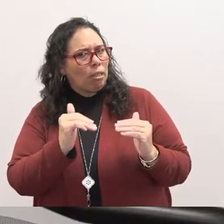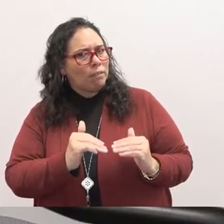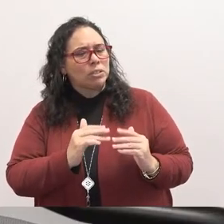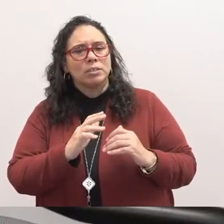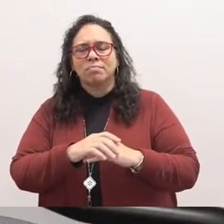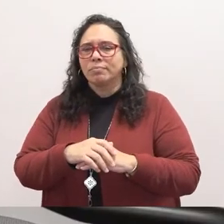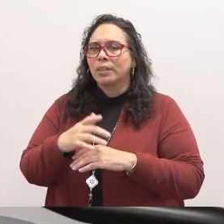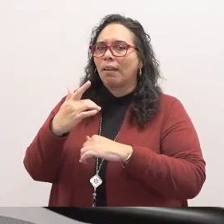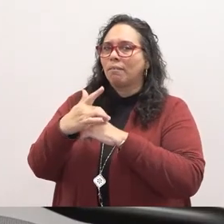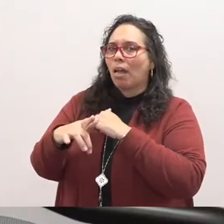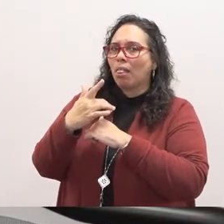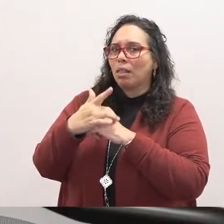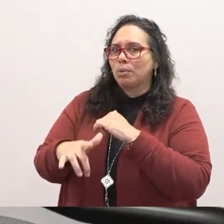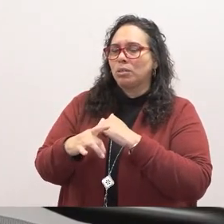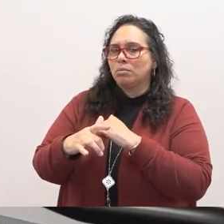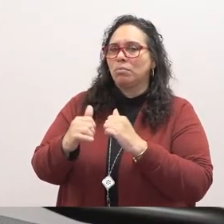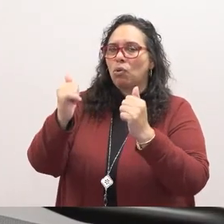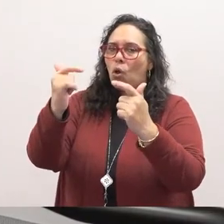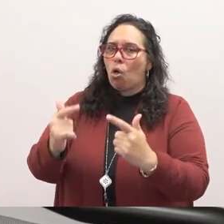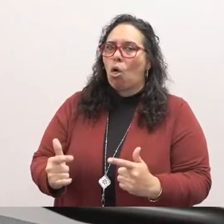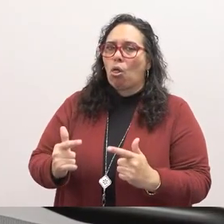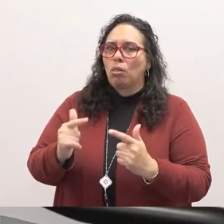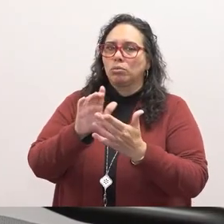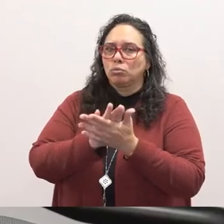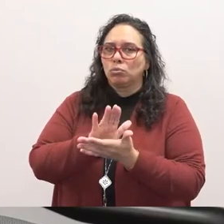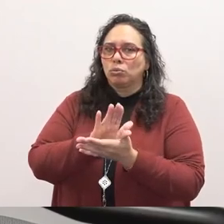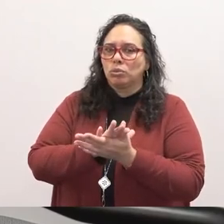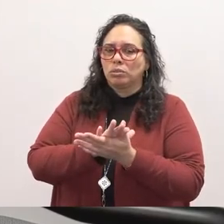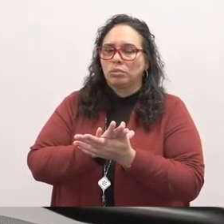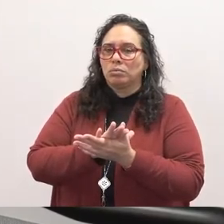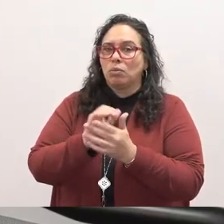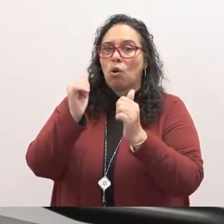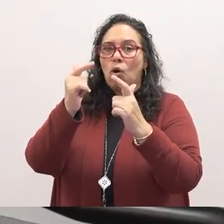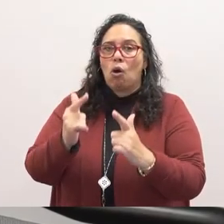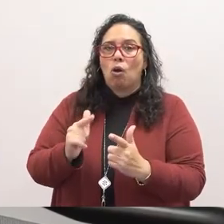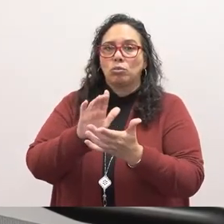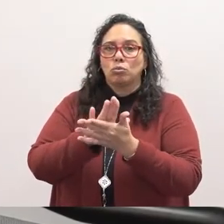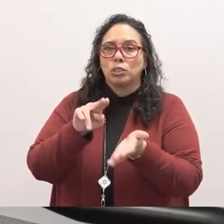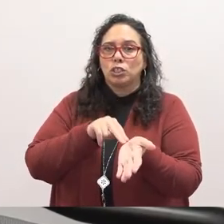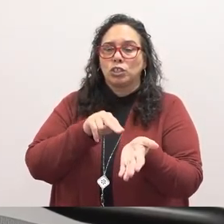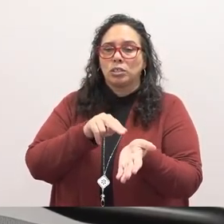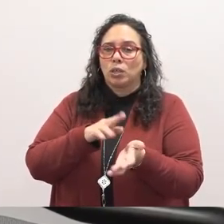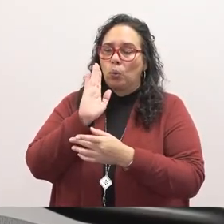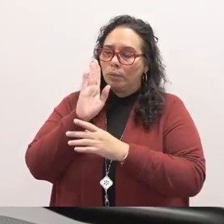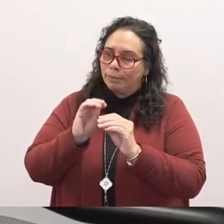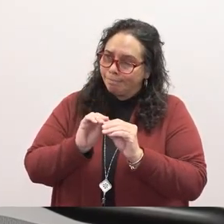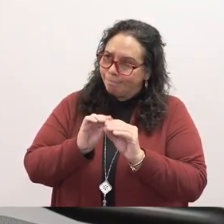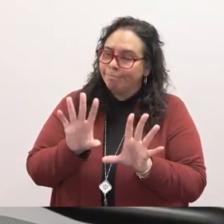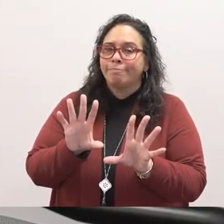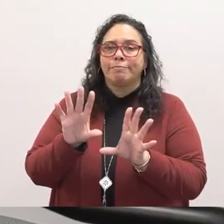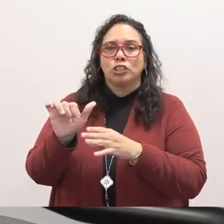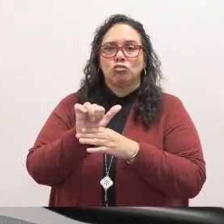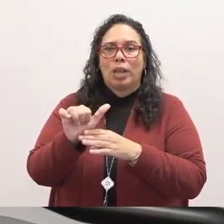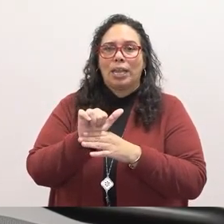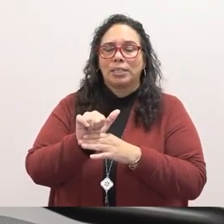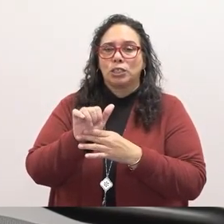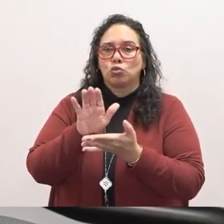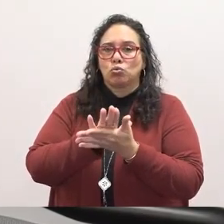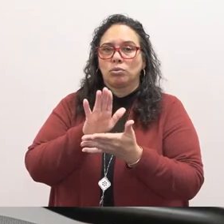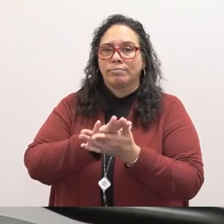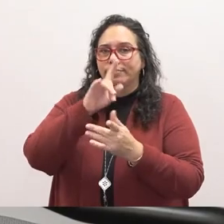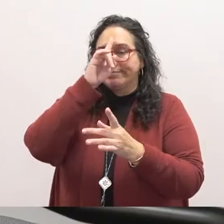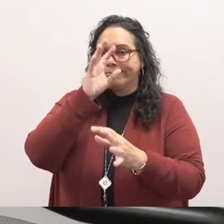making it available to all schools. All school nurses will be explicitly trained, and then schools will determine if